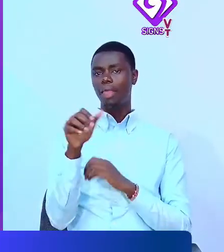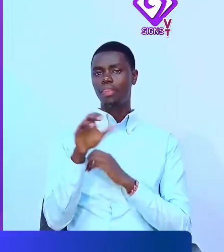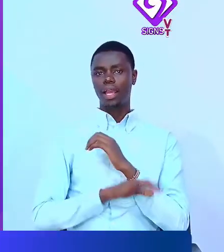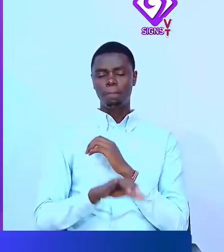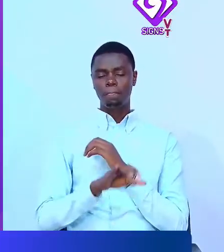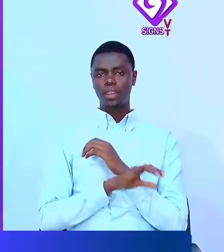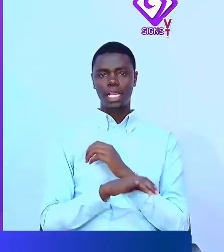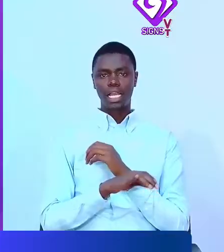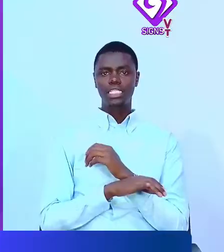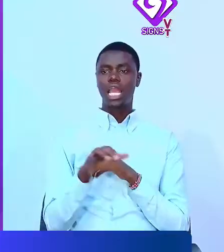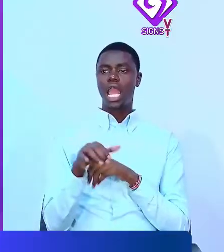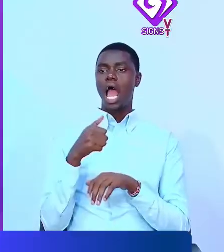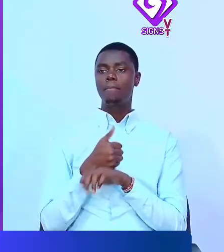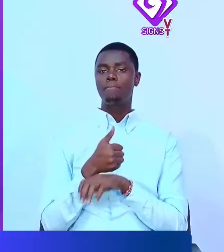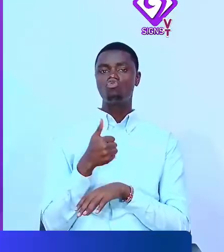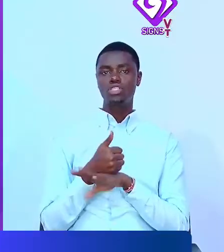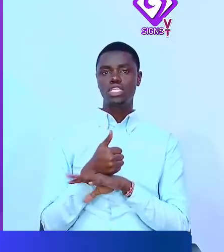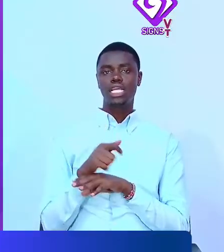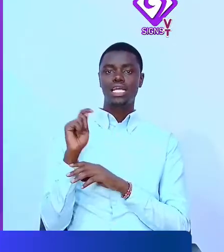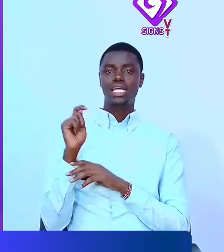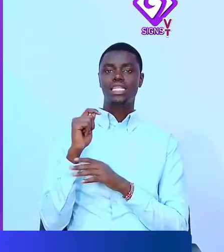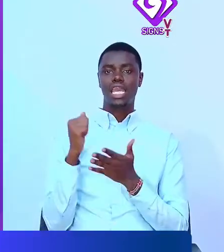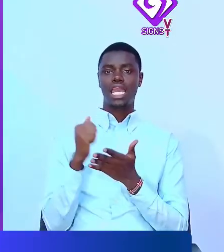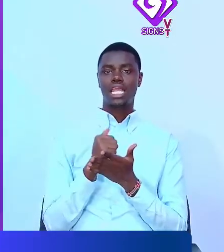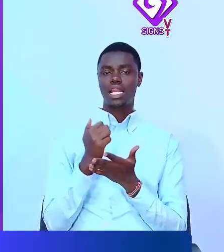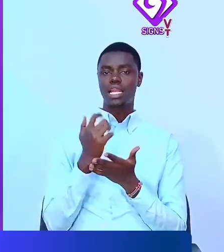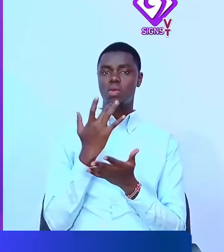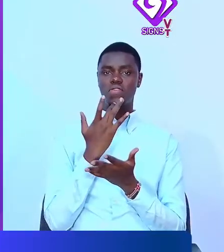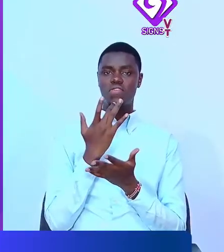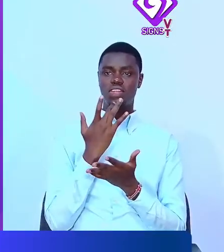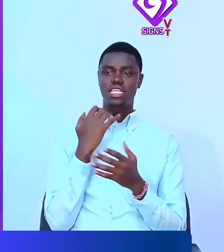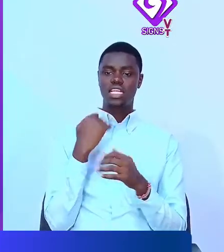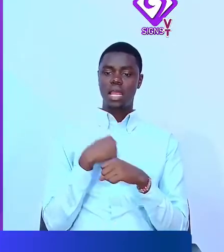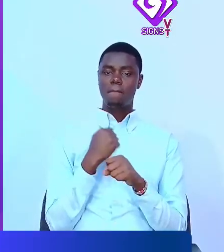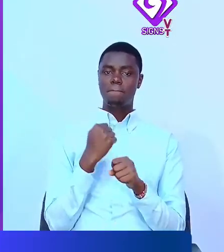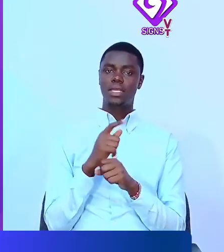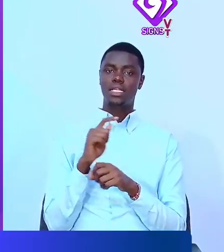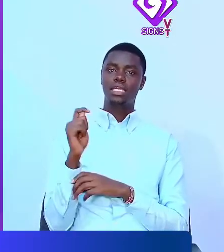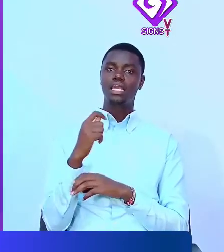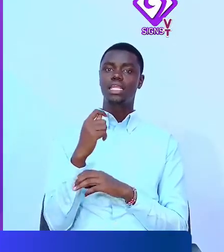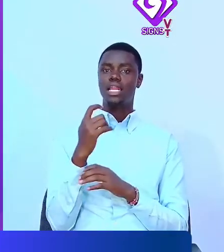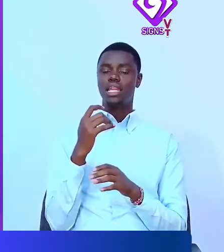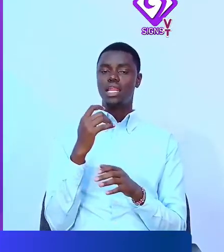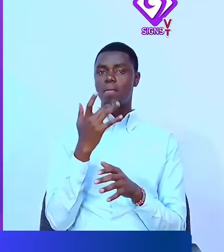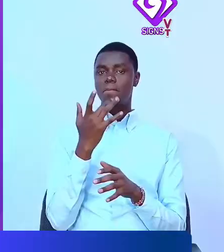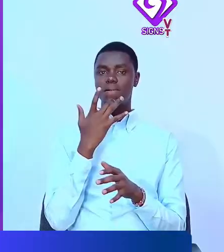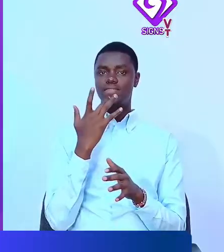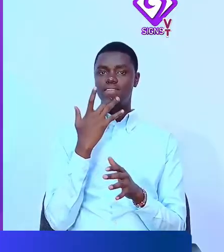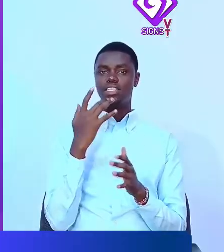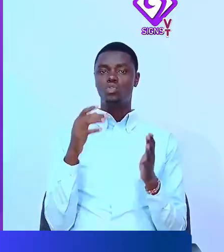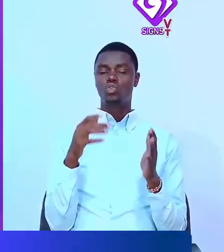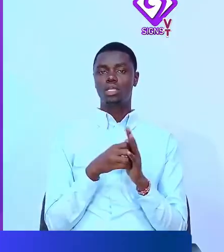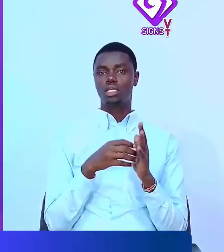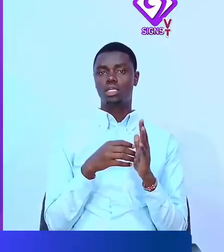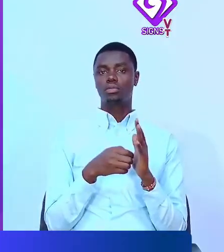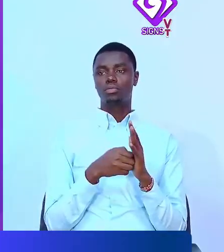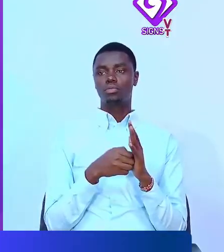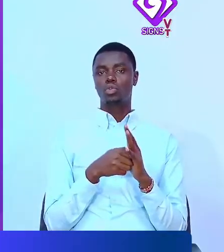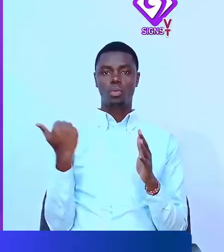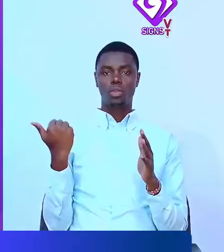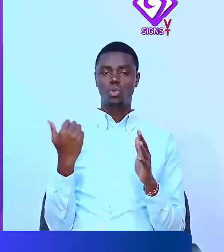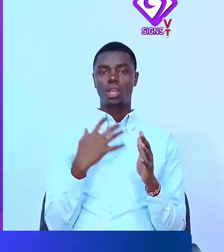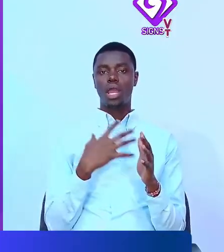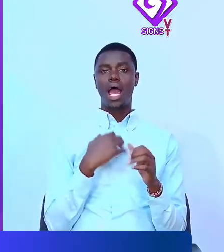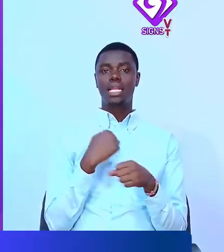countries, abusing the Kenyan privileges, made the Kenyan privileges to withdrawn, if not even made